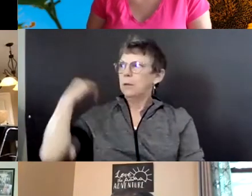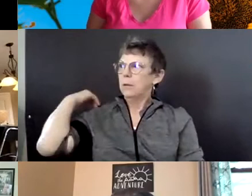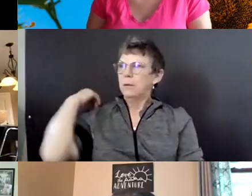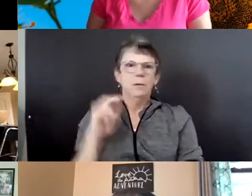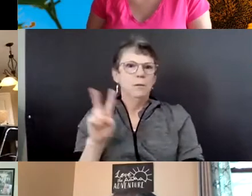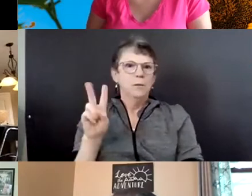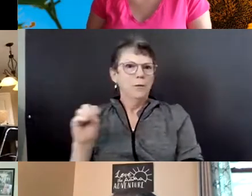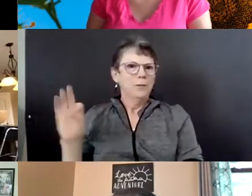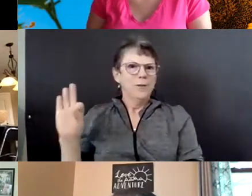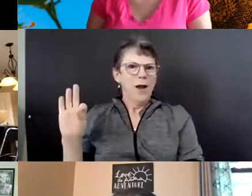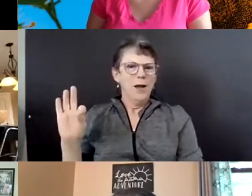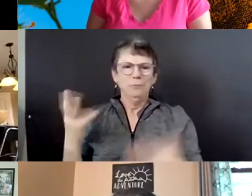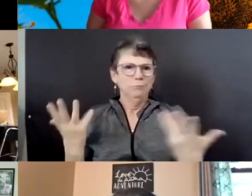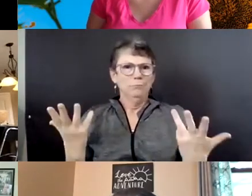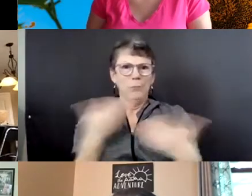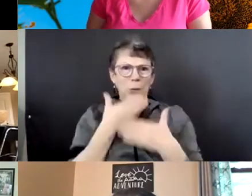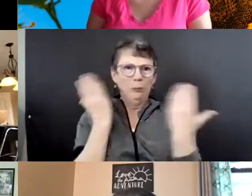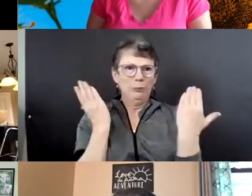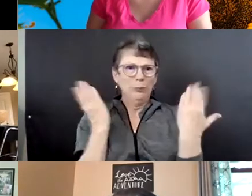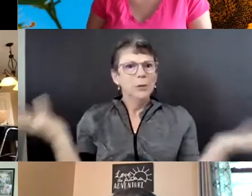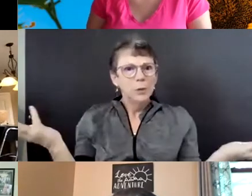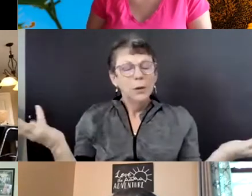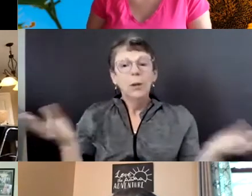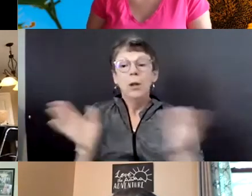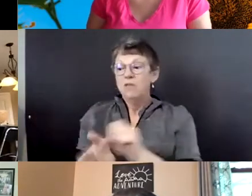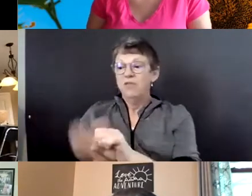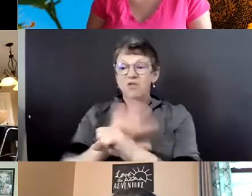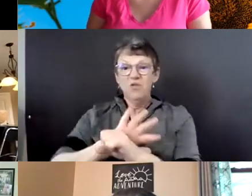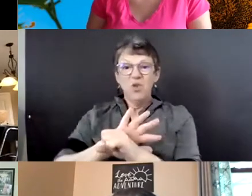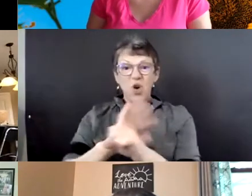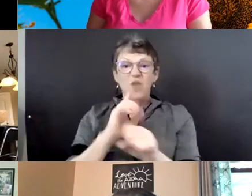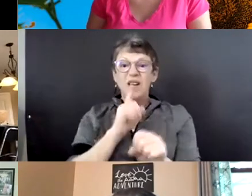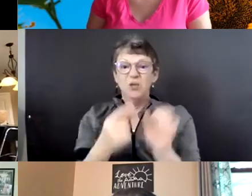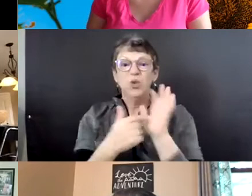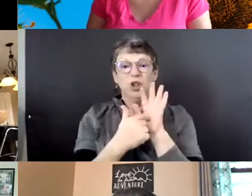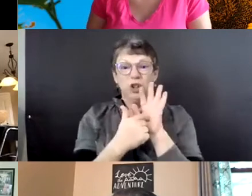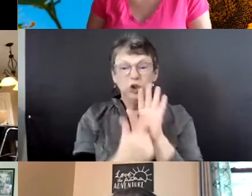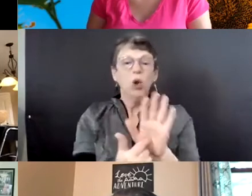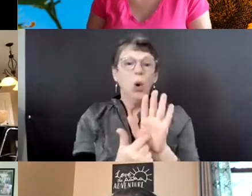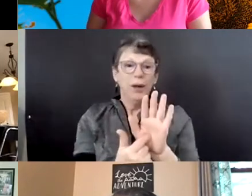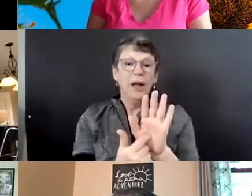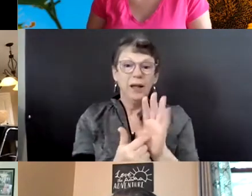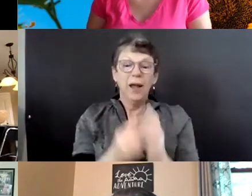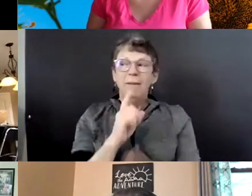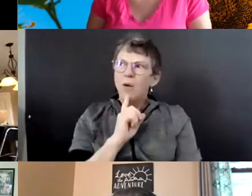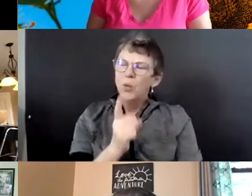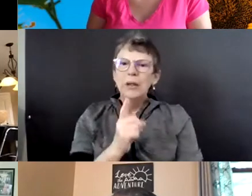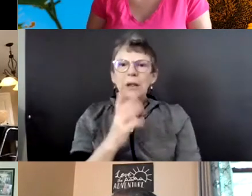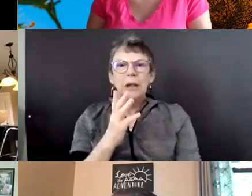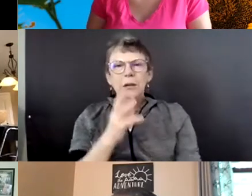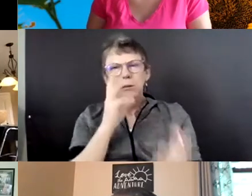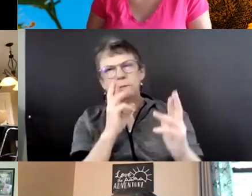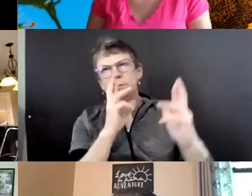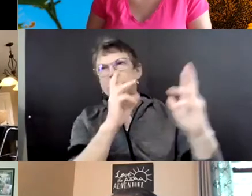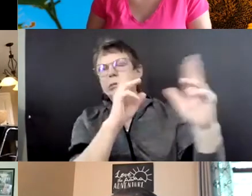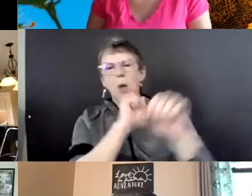that the pandemic has shown a spotlight on is on the critical and frankly, the really heroic work that's done every day